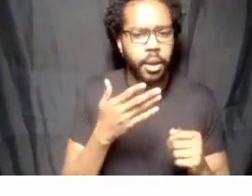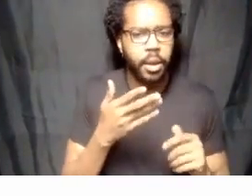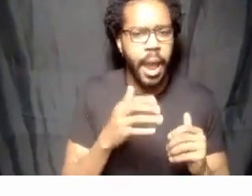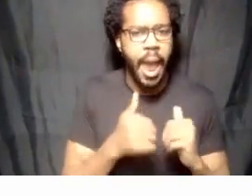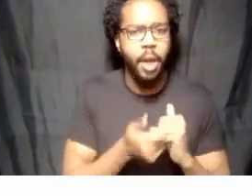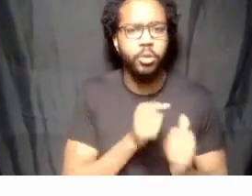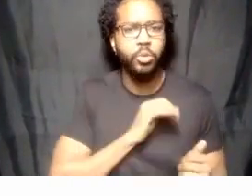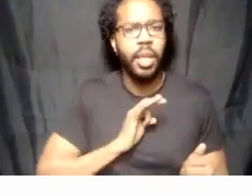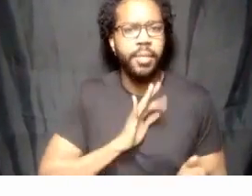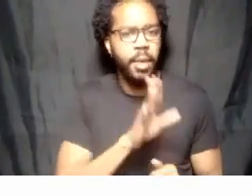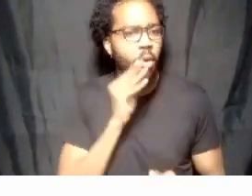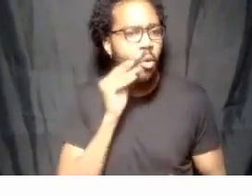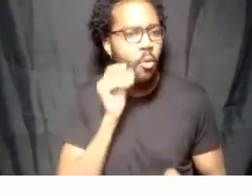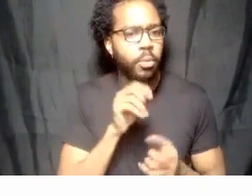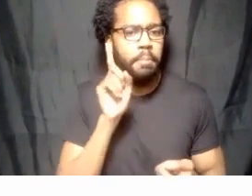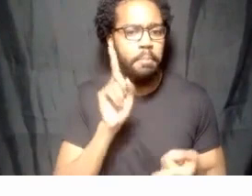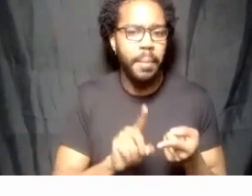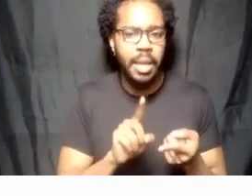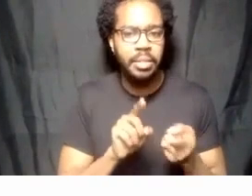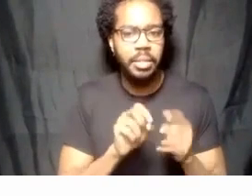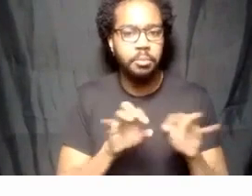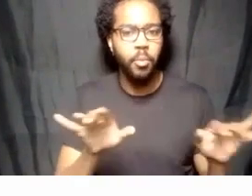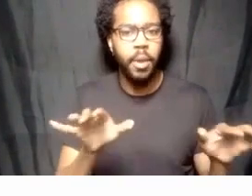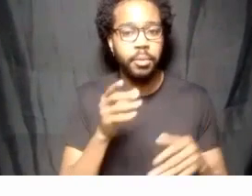homes in a way that minimizes the spread?